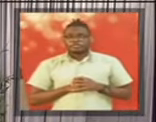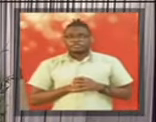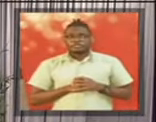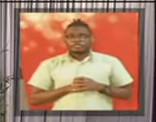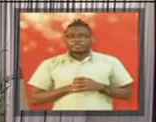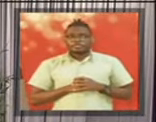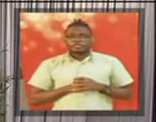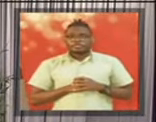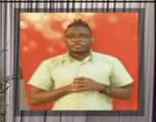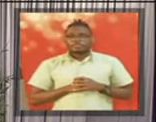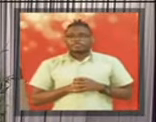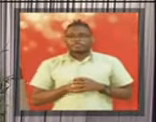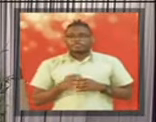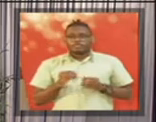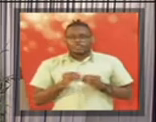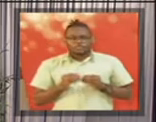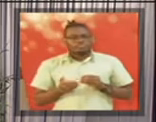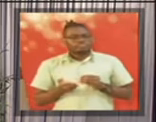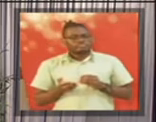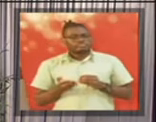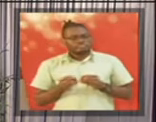Okay, go ahead, Mr. Superville.